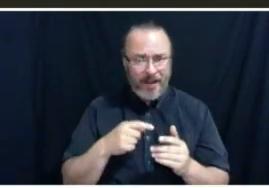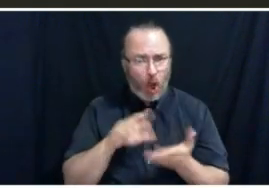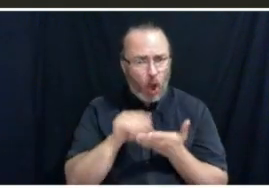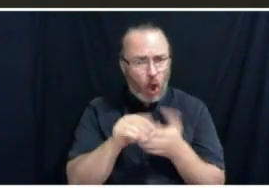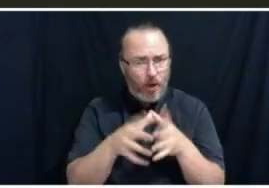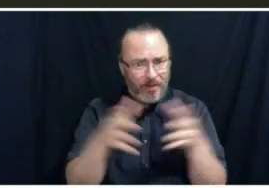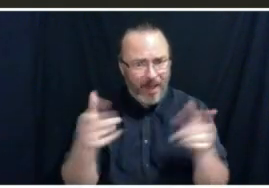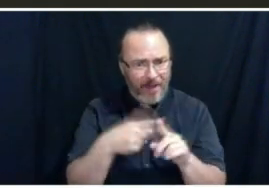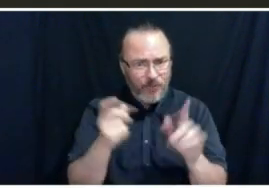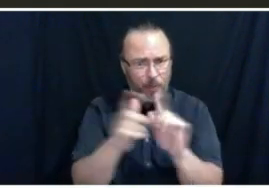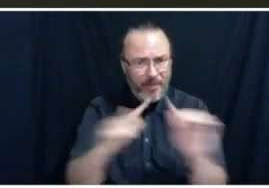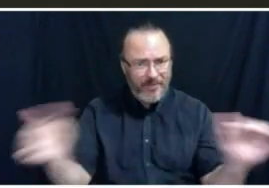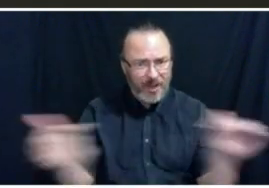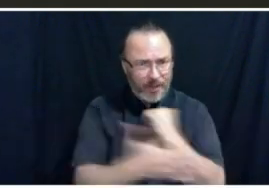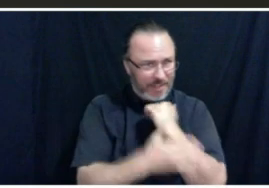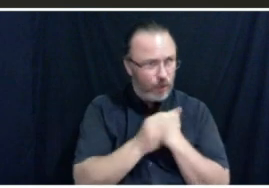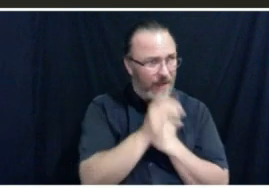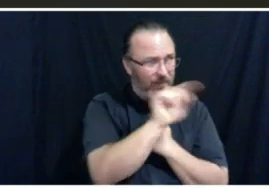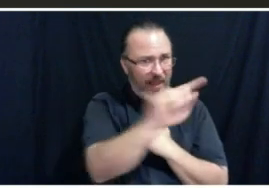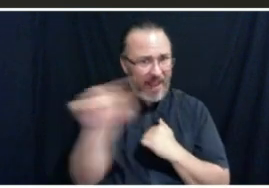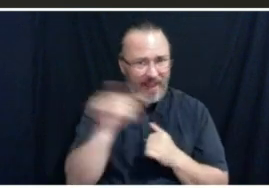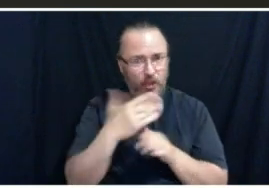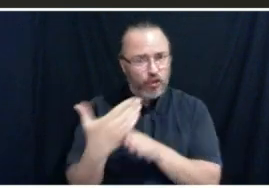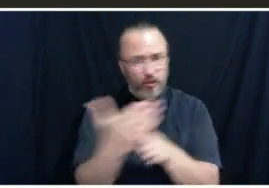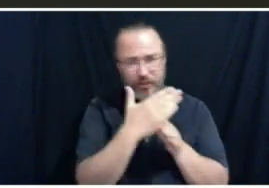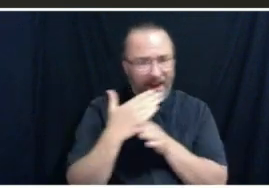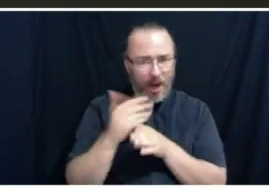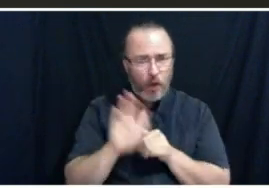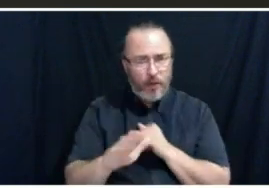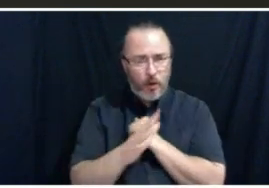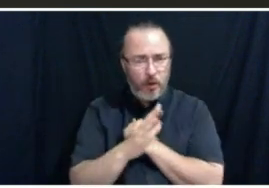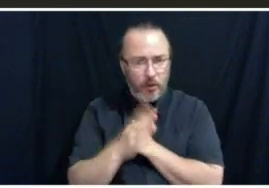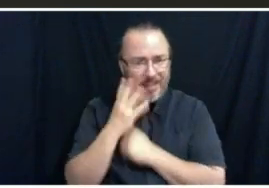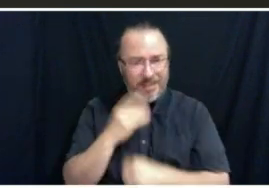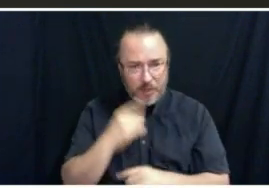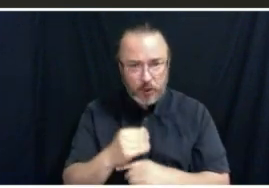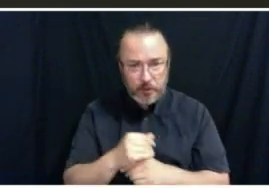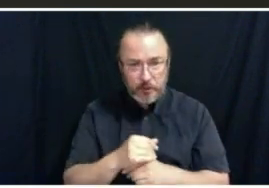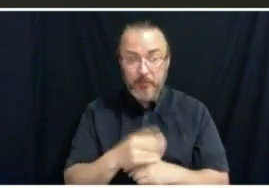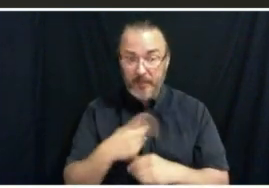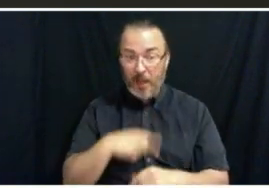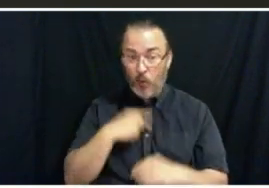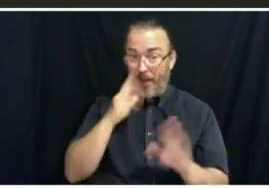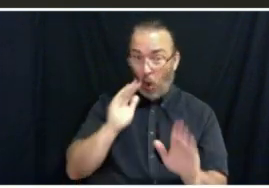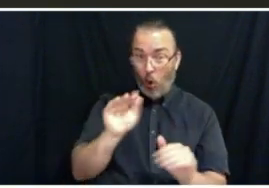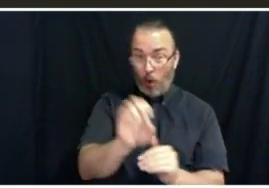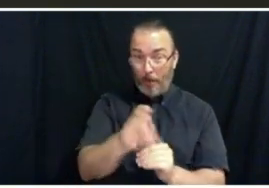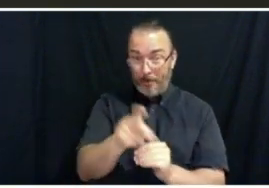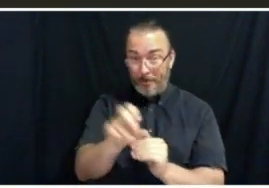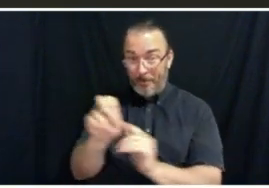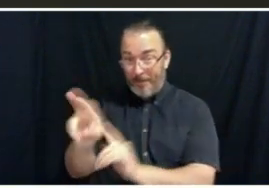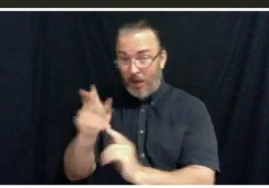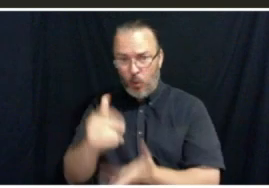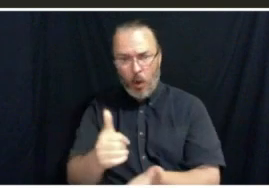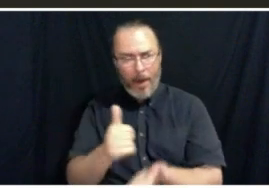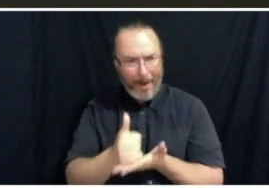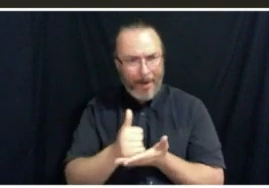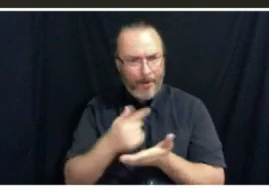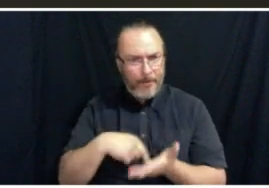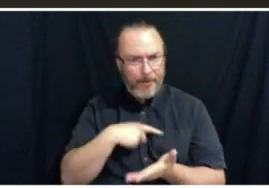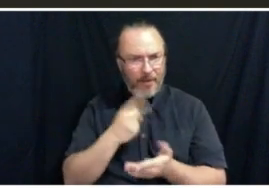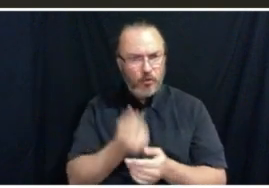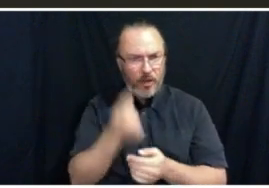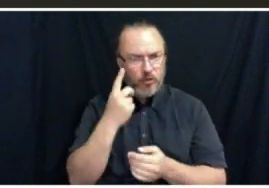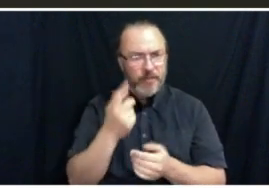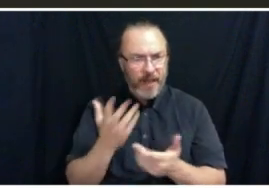sharing experiences, and we hope that PEER will enable precisely this process at the regional or sub-regional level. It's not that we have